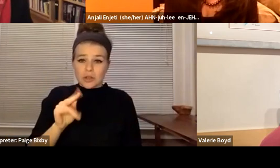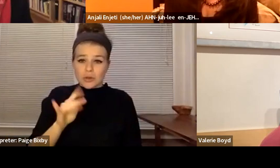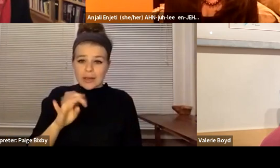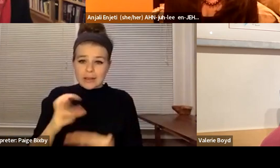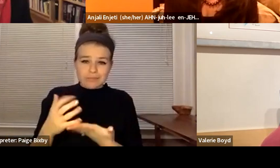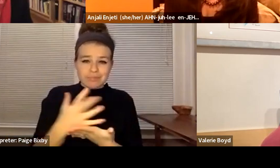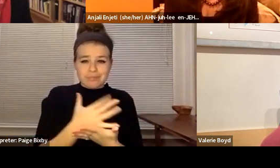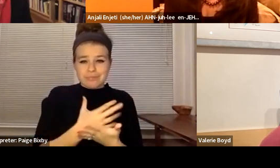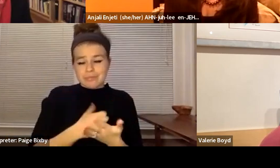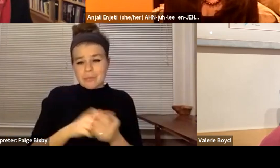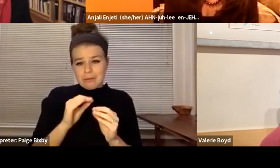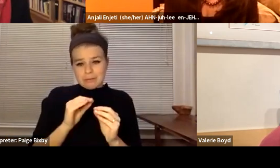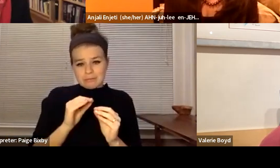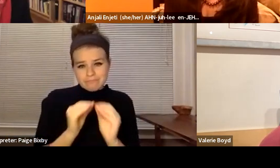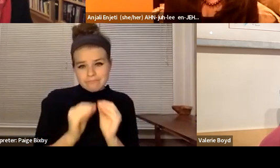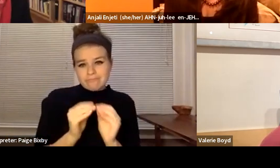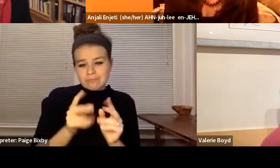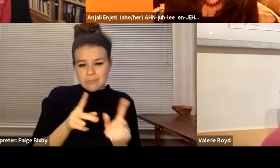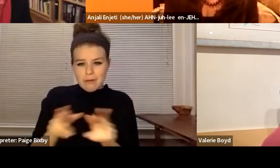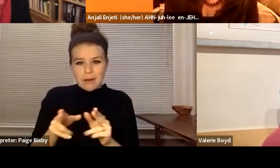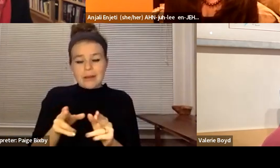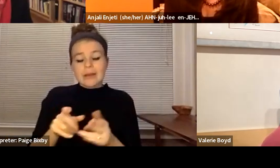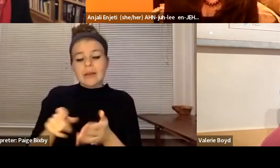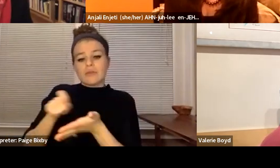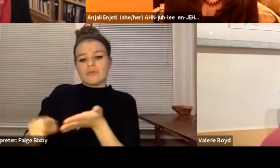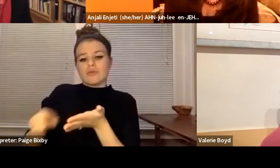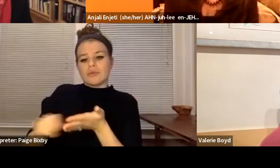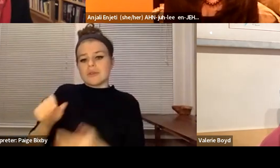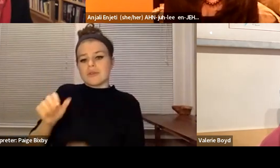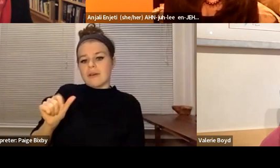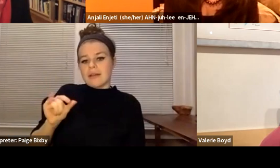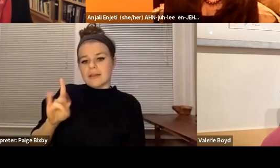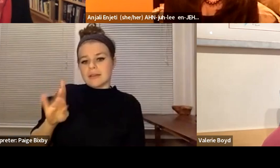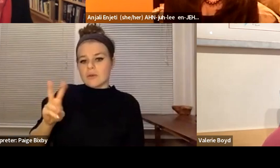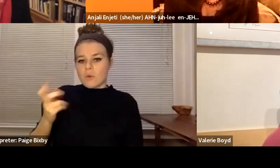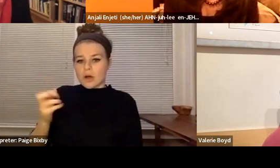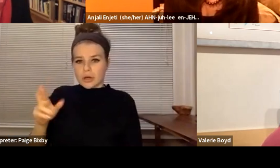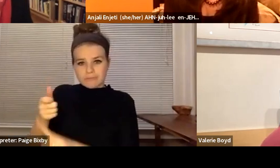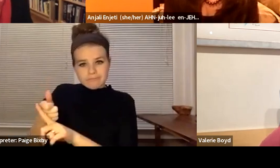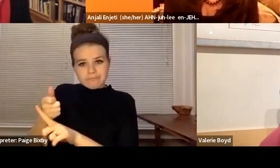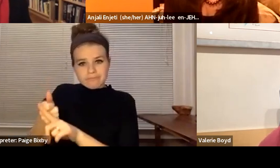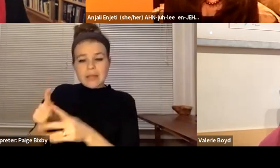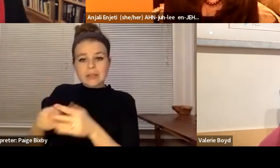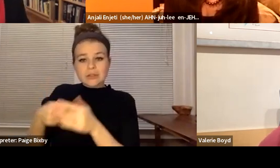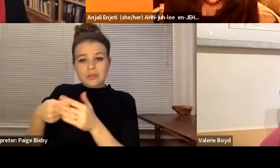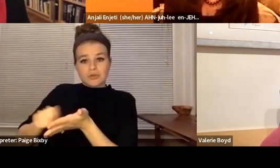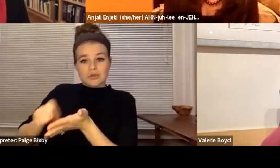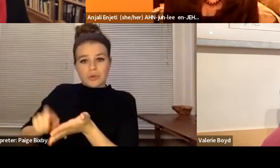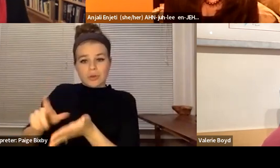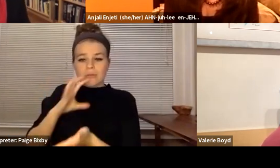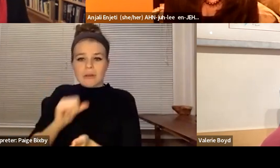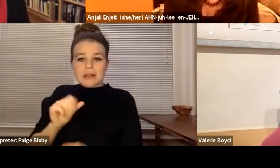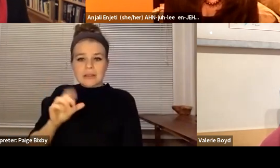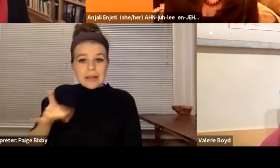curating and editing the journals of Alice Walker. Alice Walker started keeping journals when she was 18. She